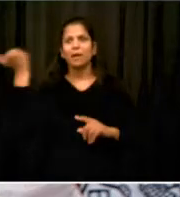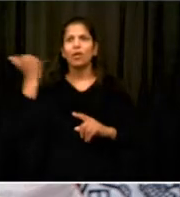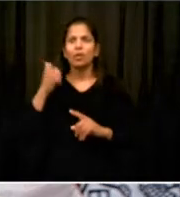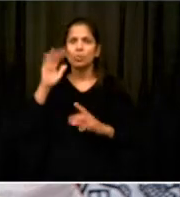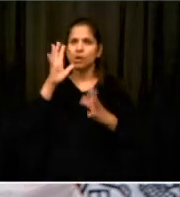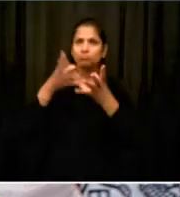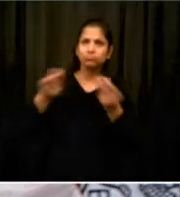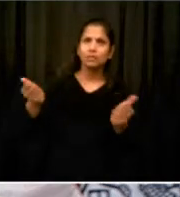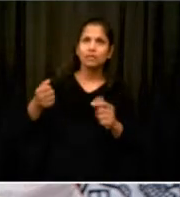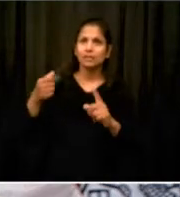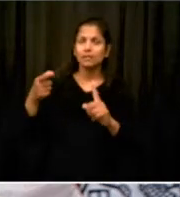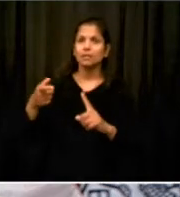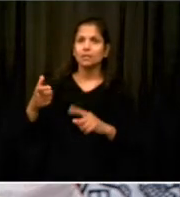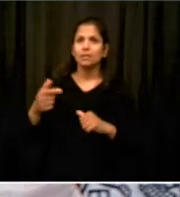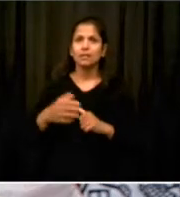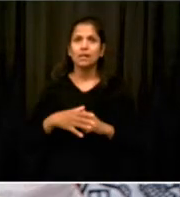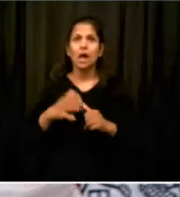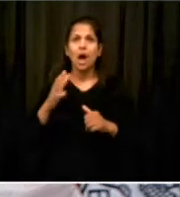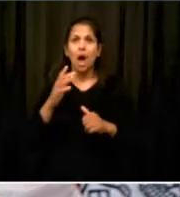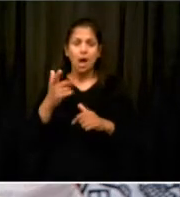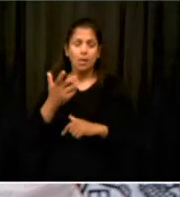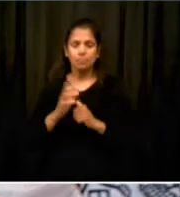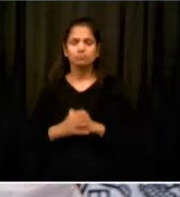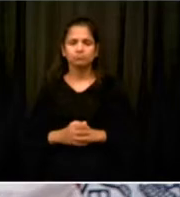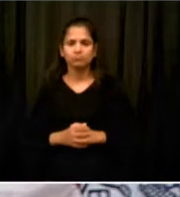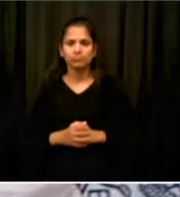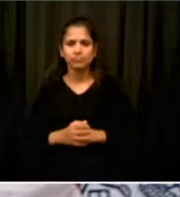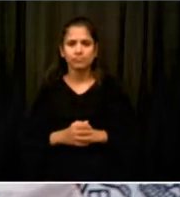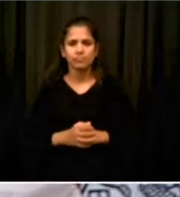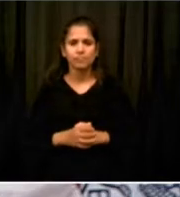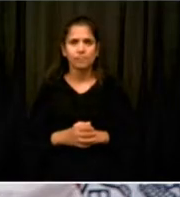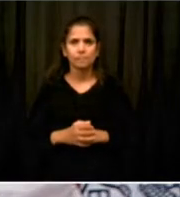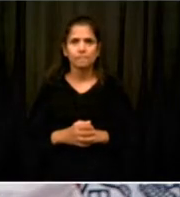Last question for today. We're going to go to Henry from Bloomberg.